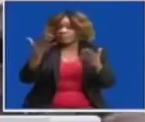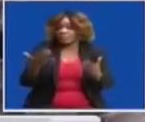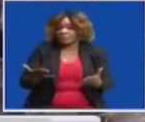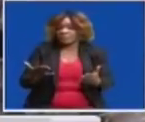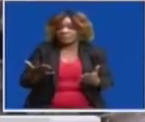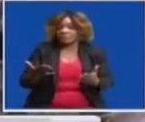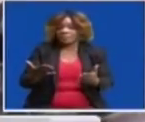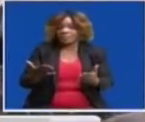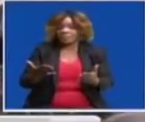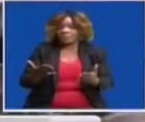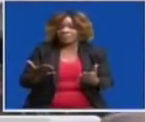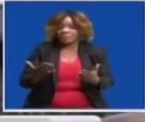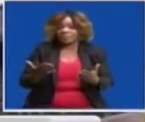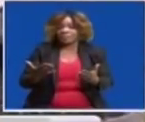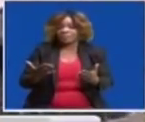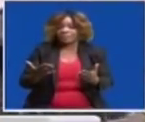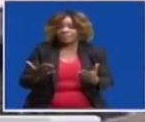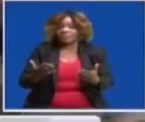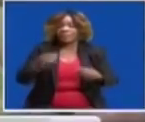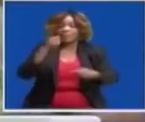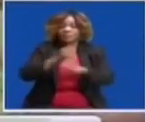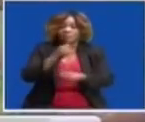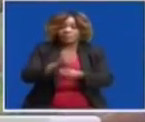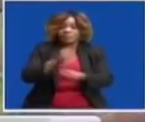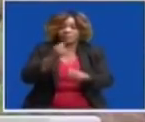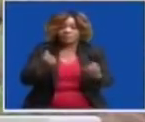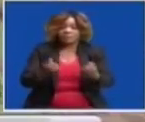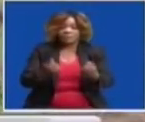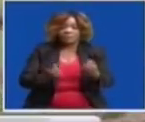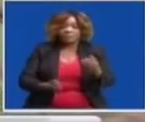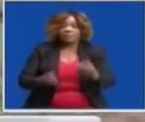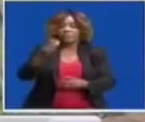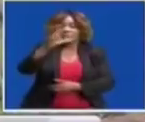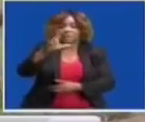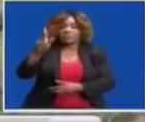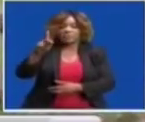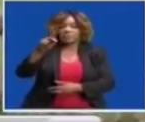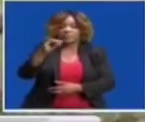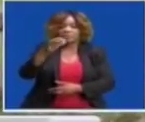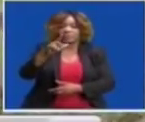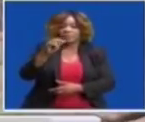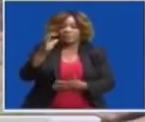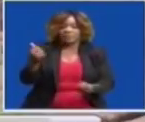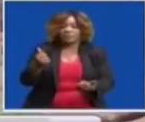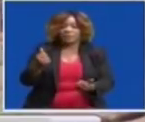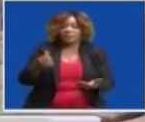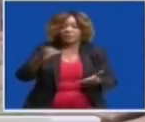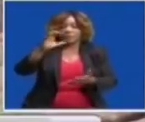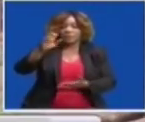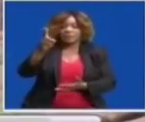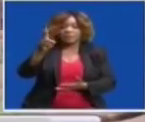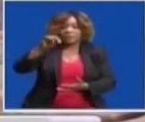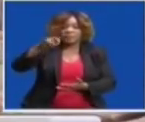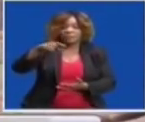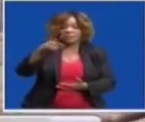is setting up an overhead grid line from the existing 33 kV at Chembe Secondary School. REA